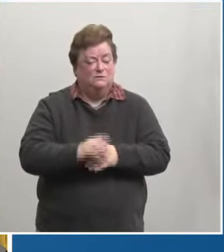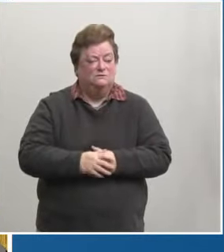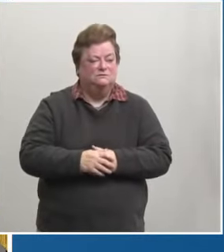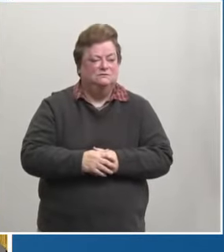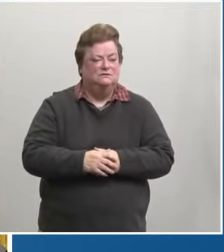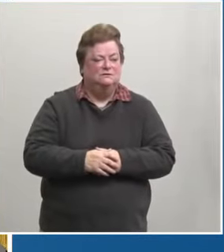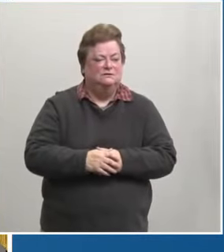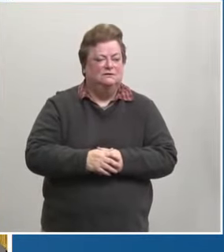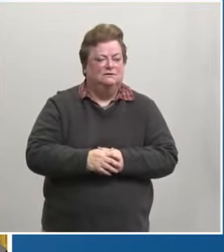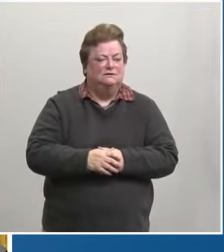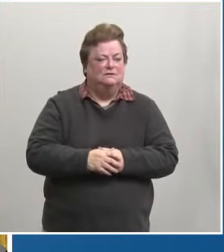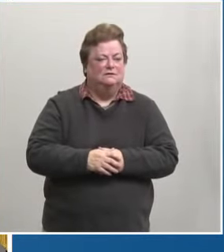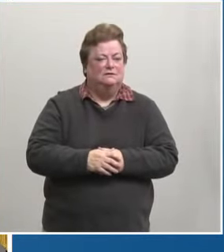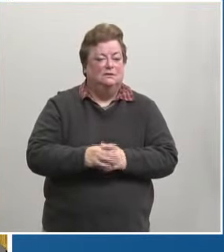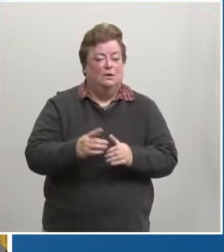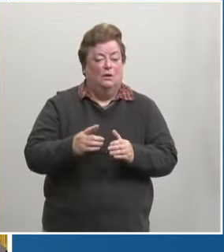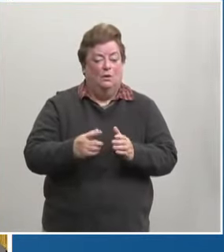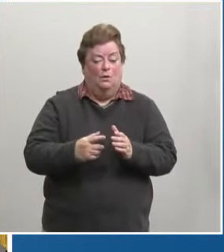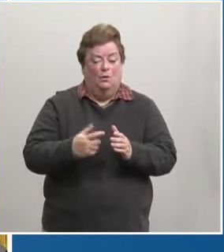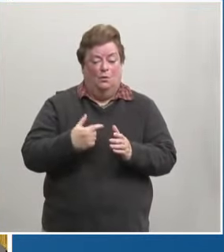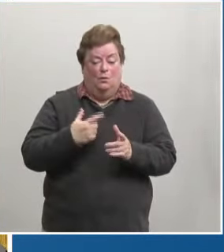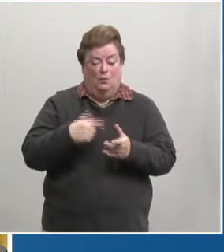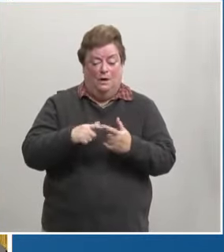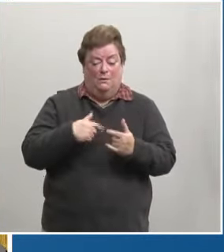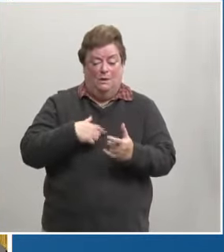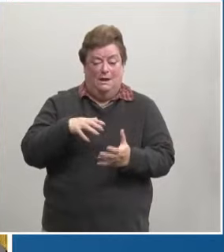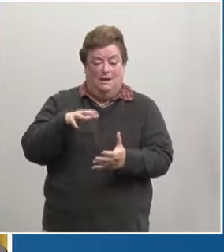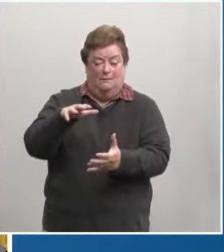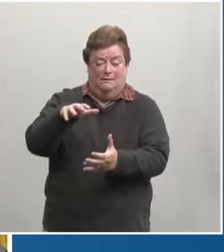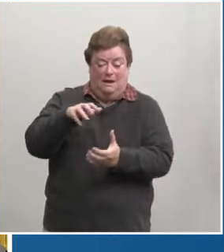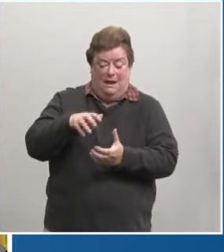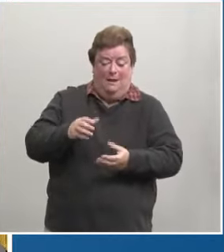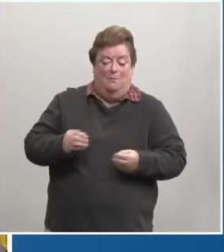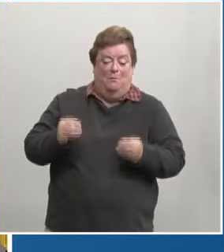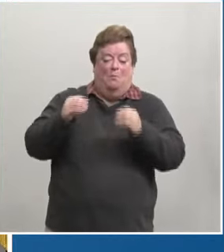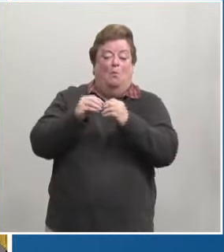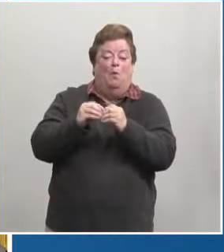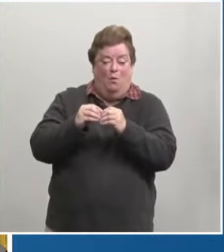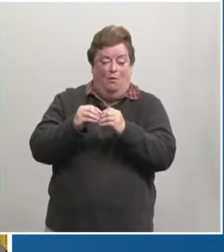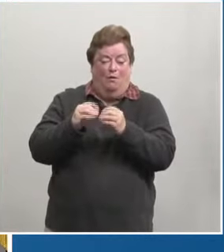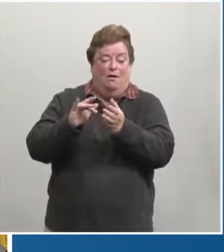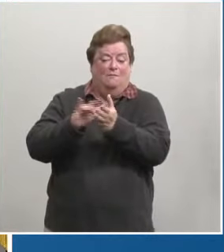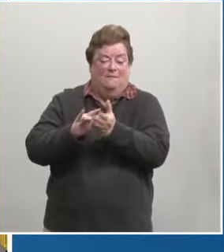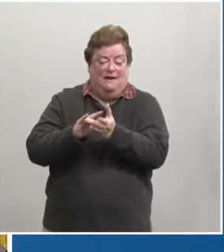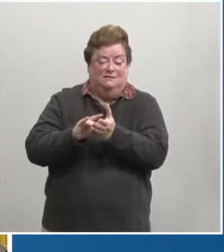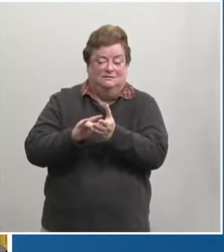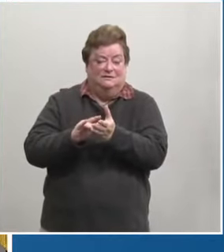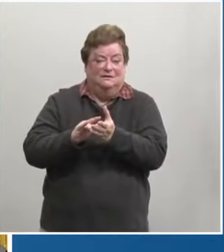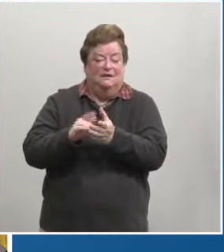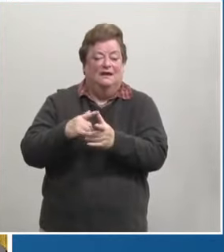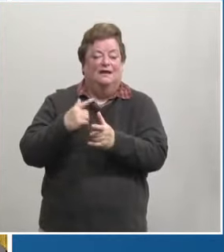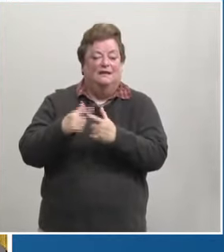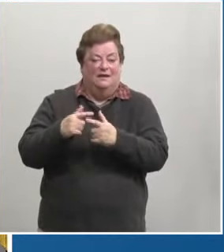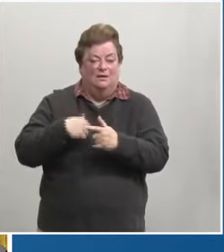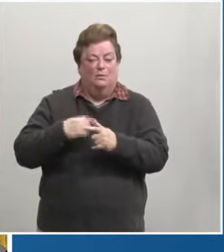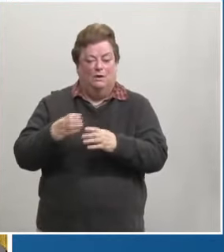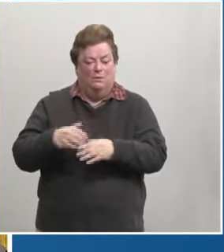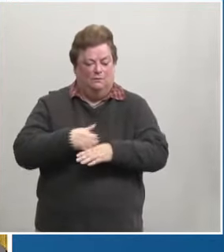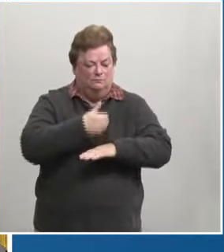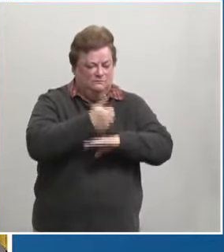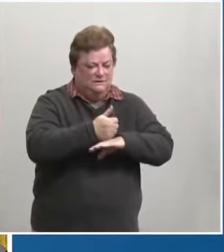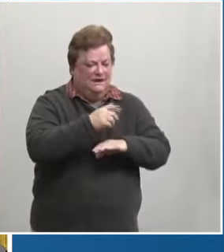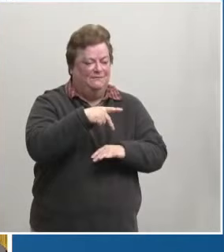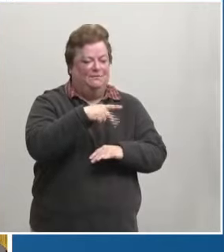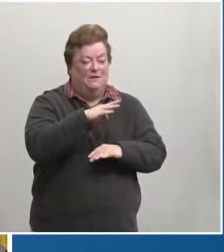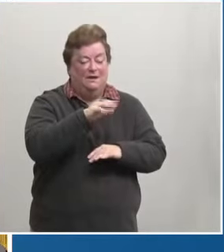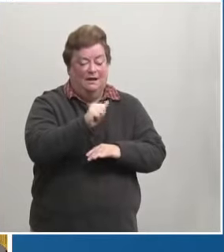we receive a greater number of vaccines, we'll be at Pinnacle Bank Arena as much